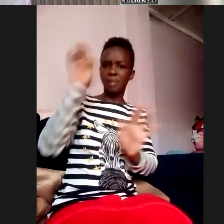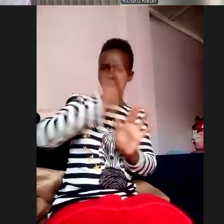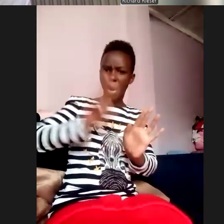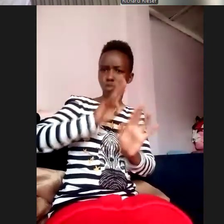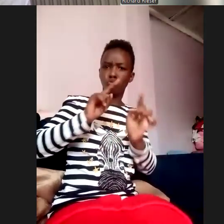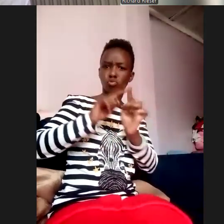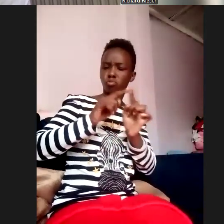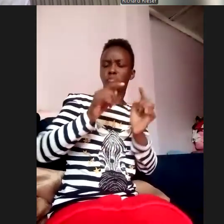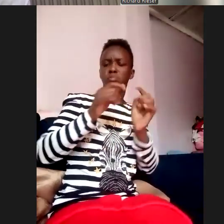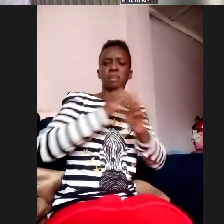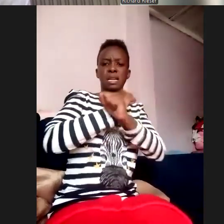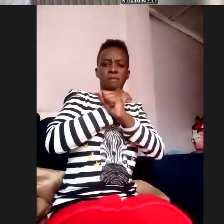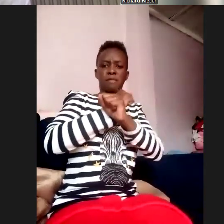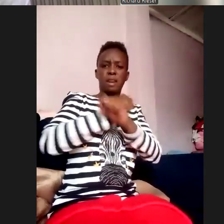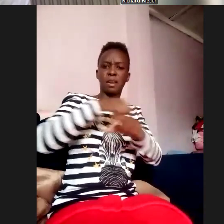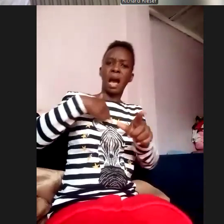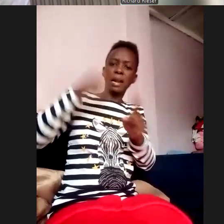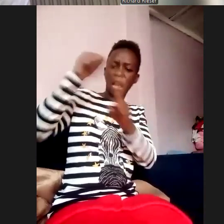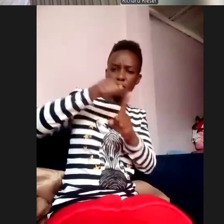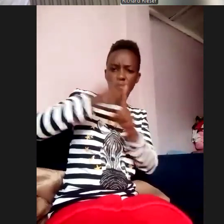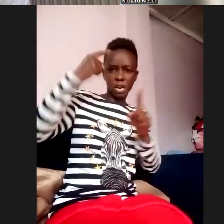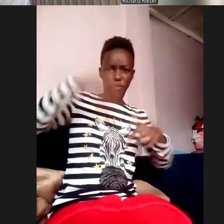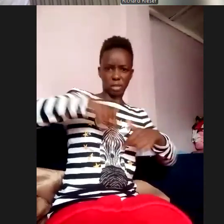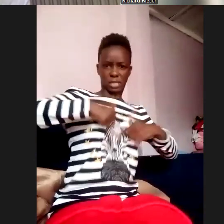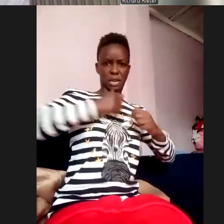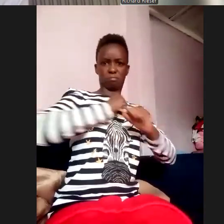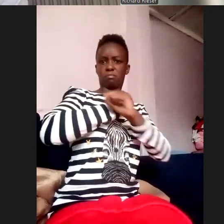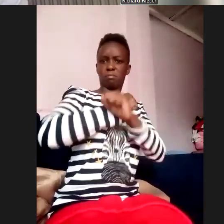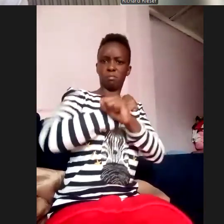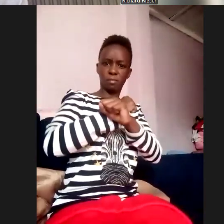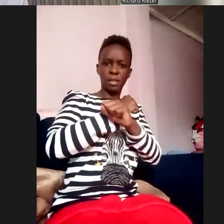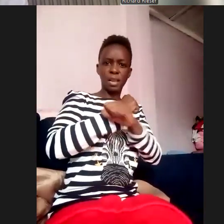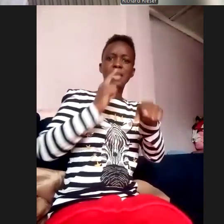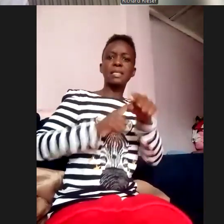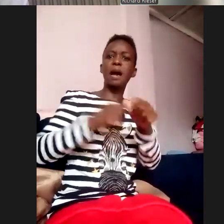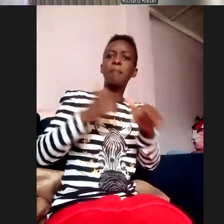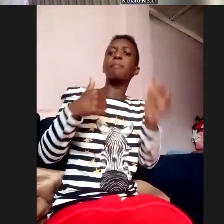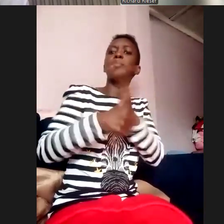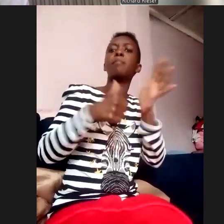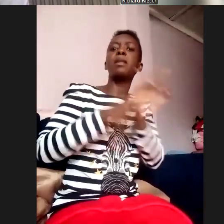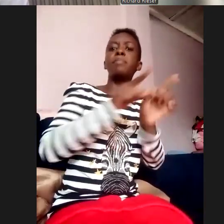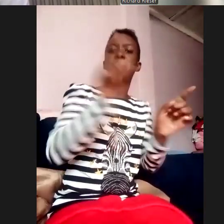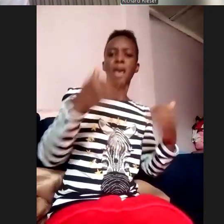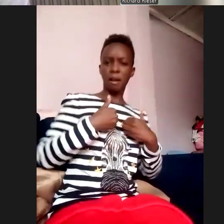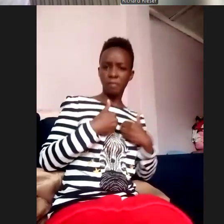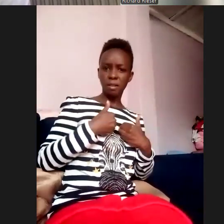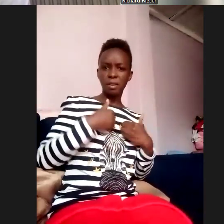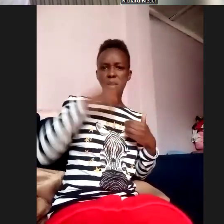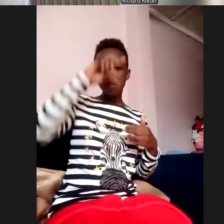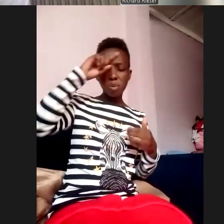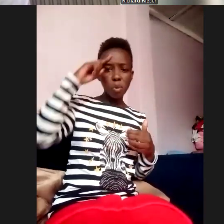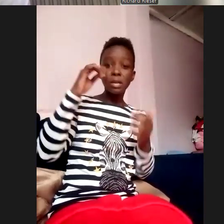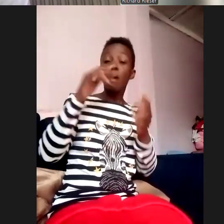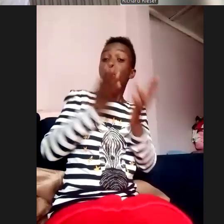don't know about the constitution. They don't know about the rules. They can't even defend themselves. It's about